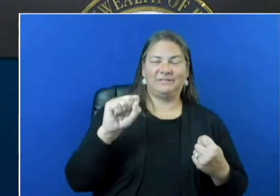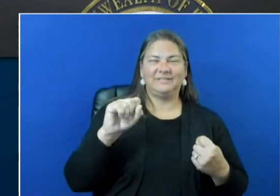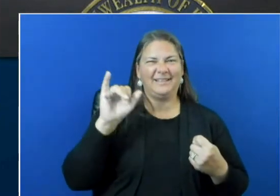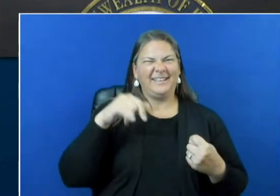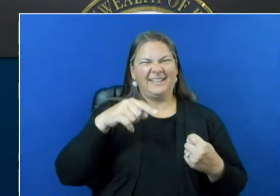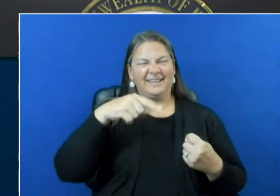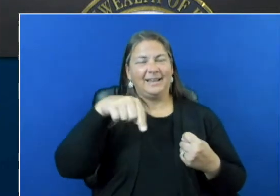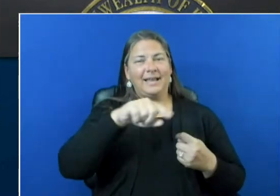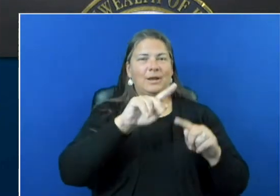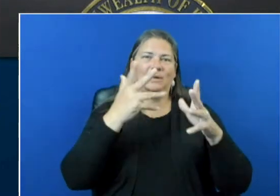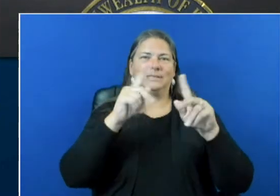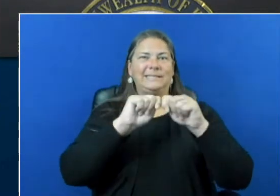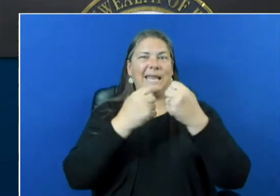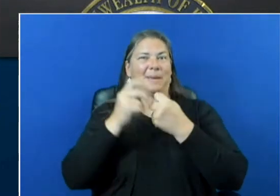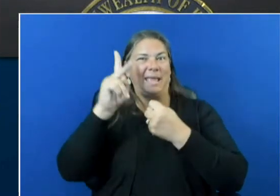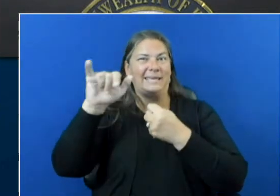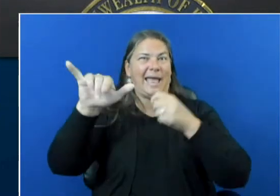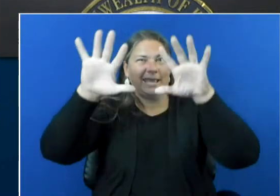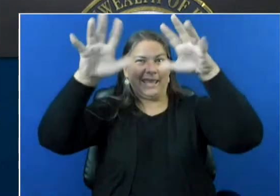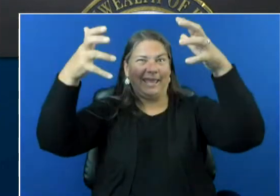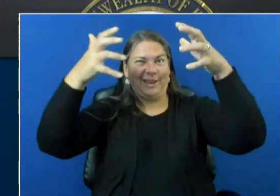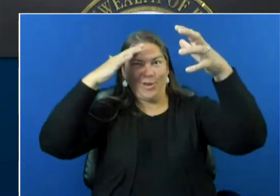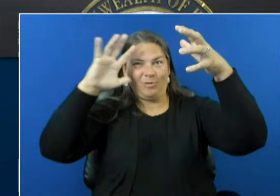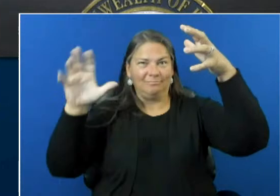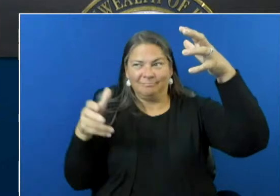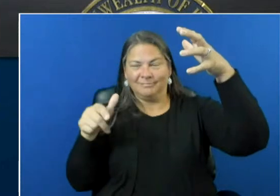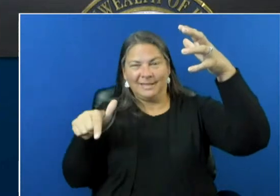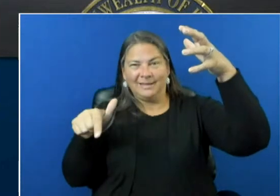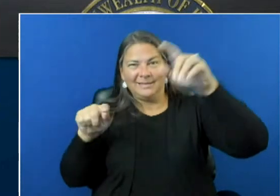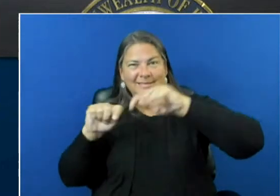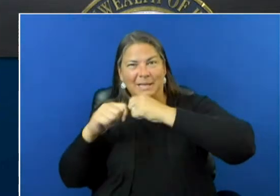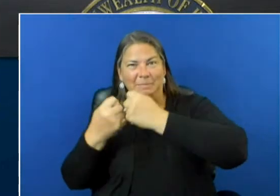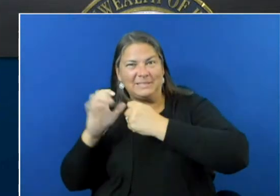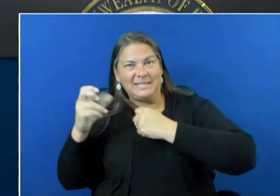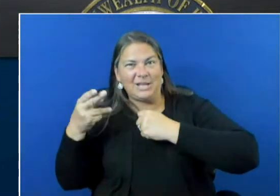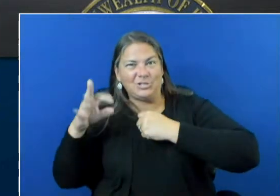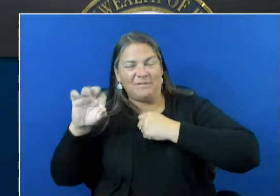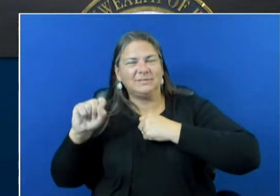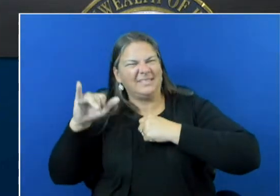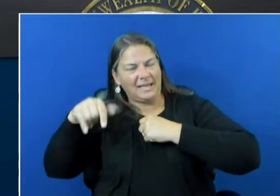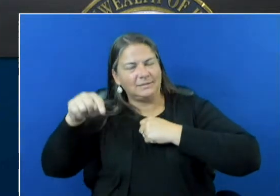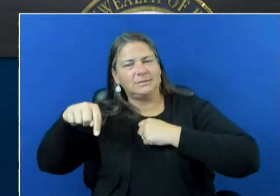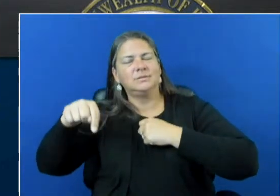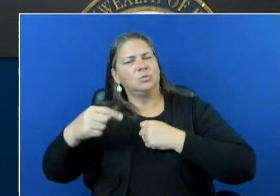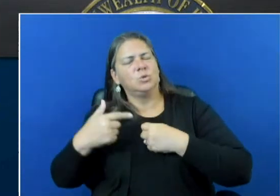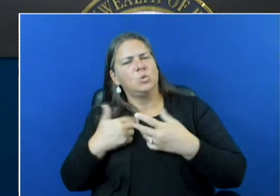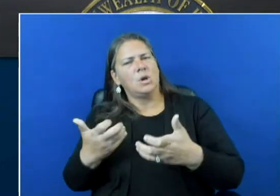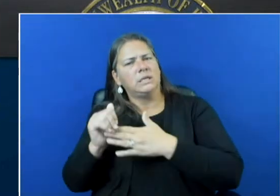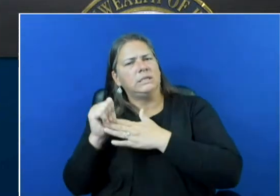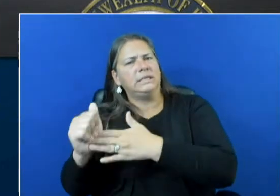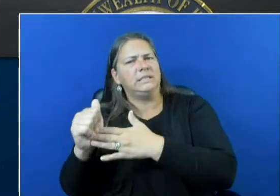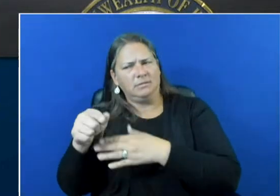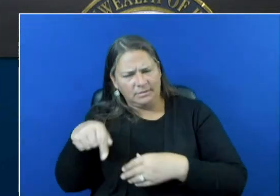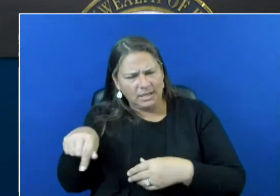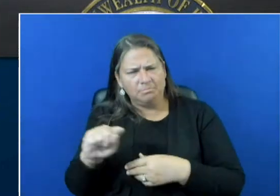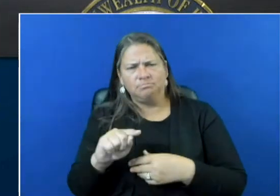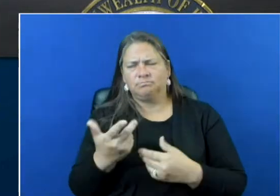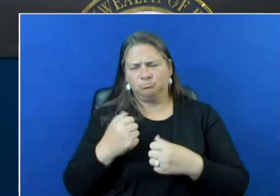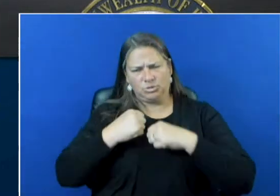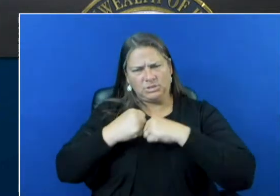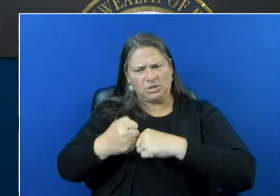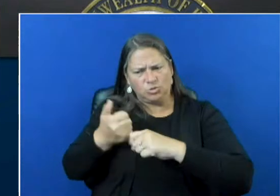Kentucky, to take the lead, to make sure that we're protecting ourselves, our families, and those residents that we are